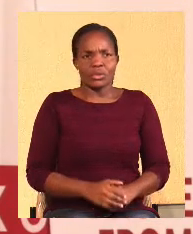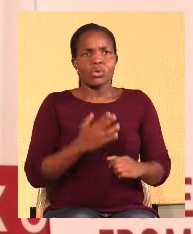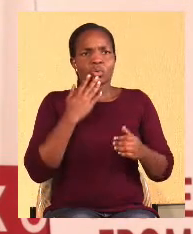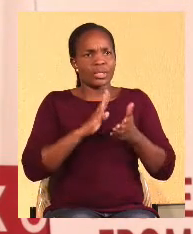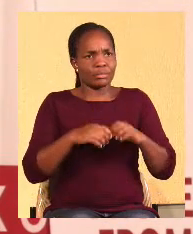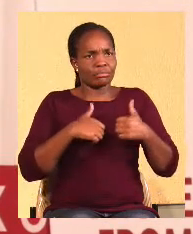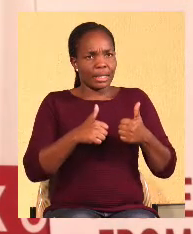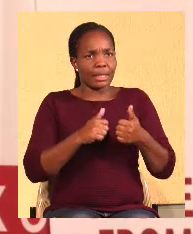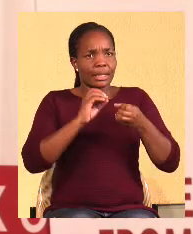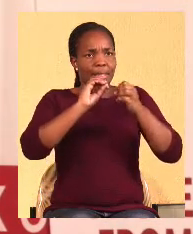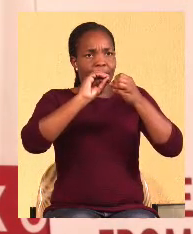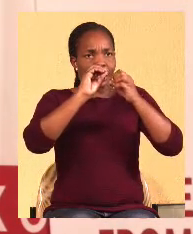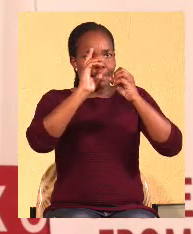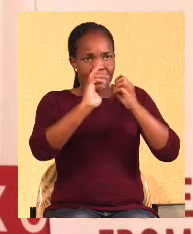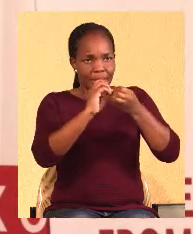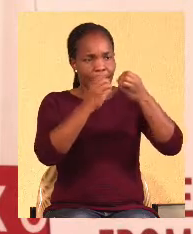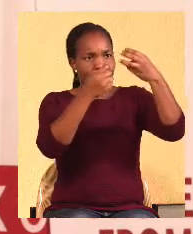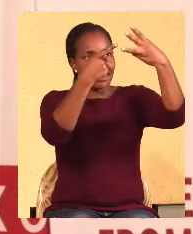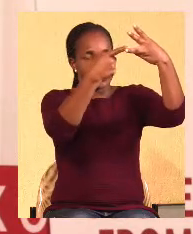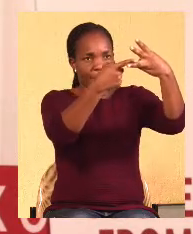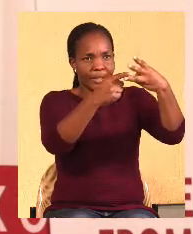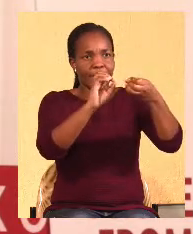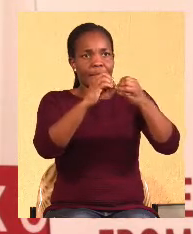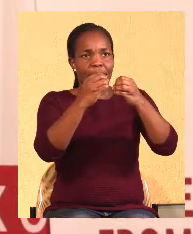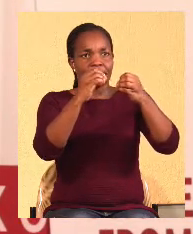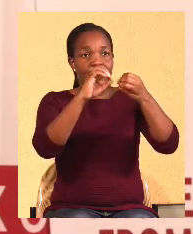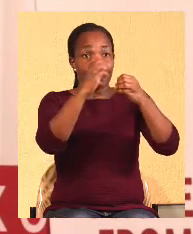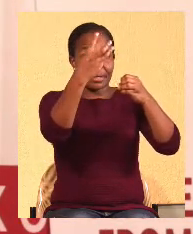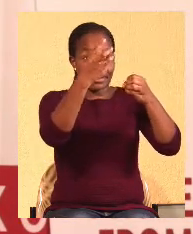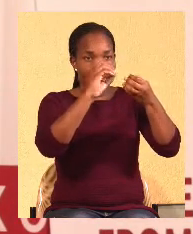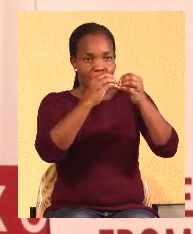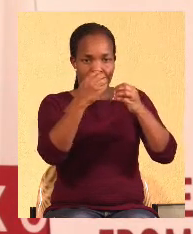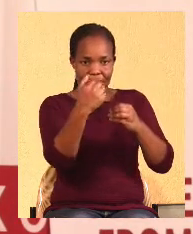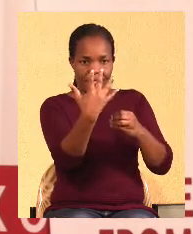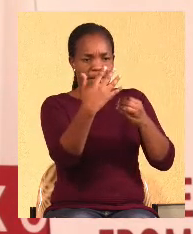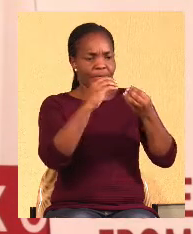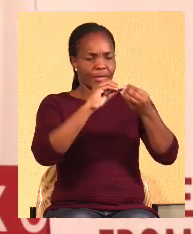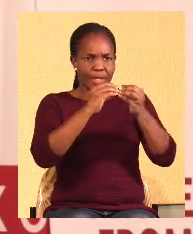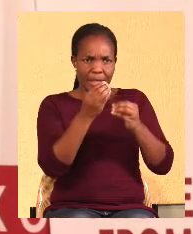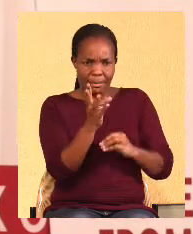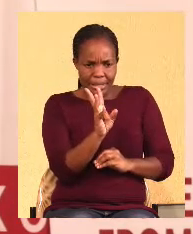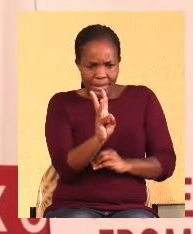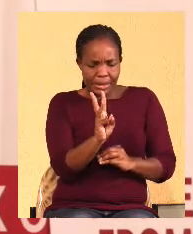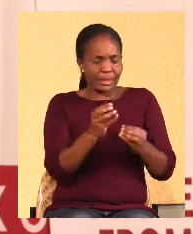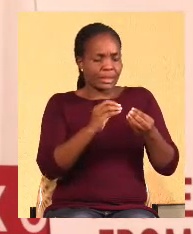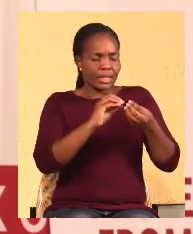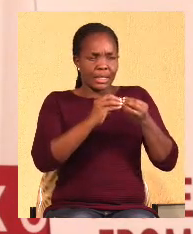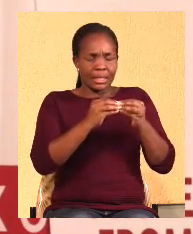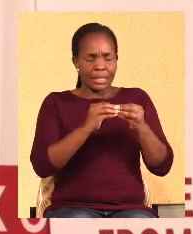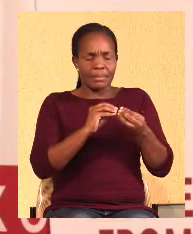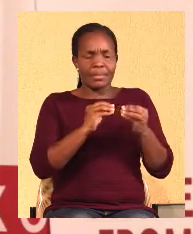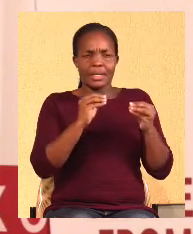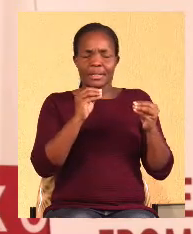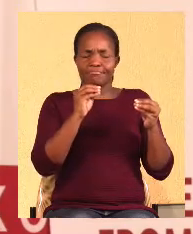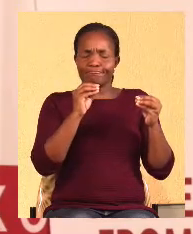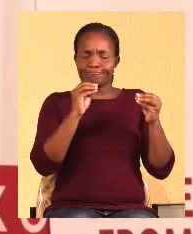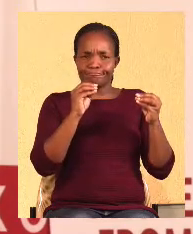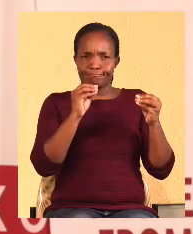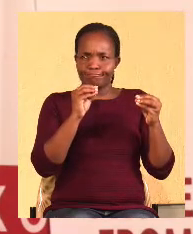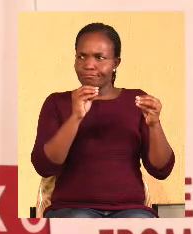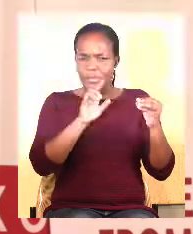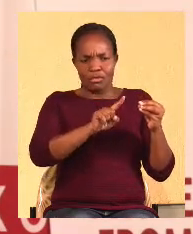3, case number 5, case number 6, case number